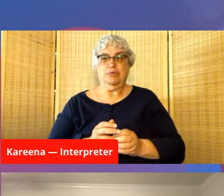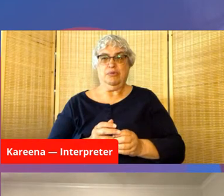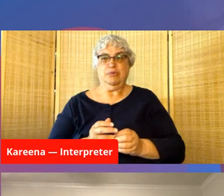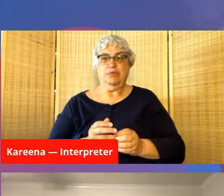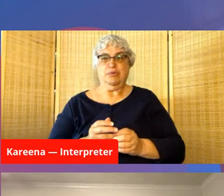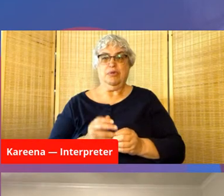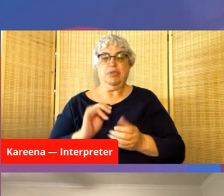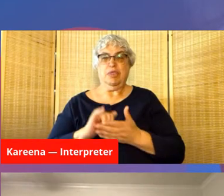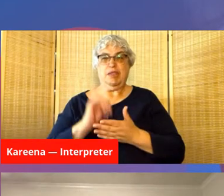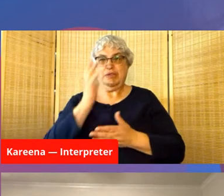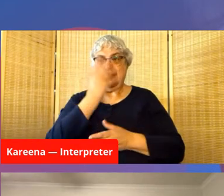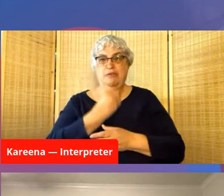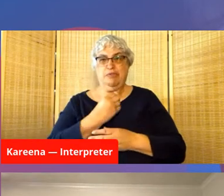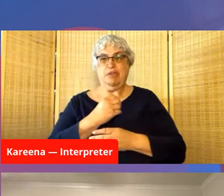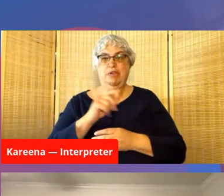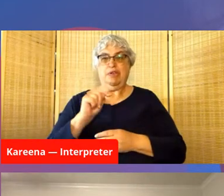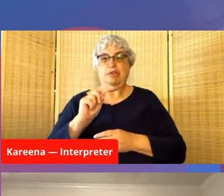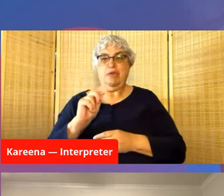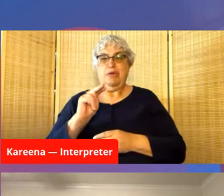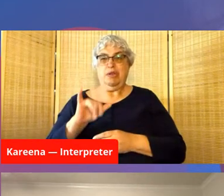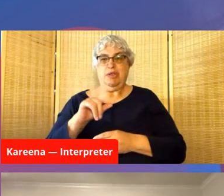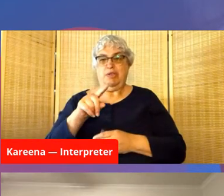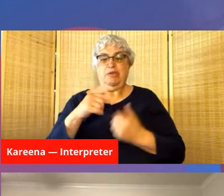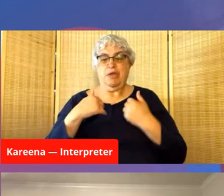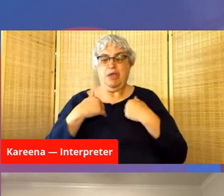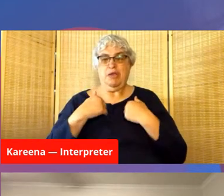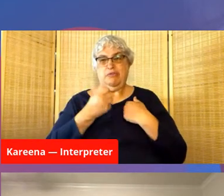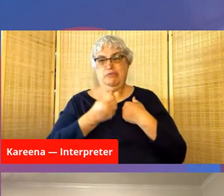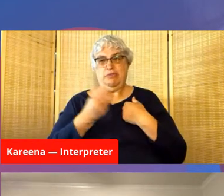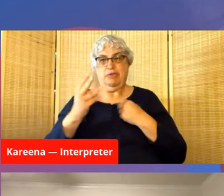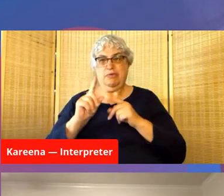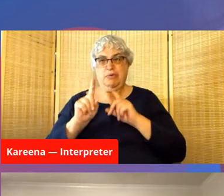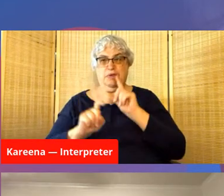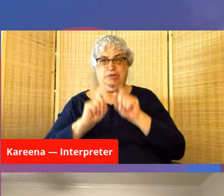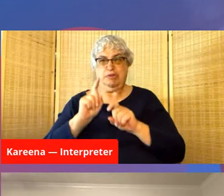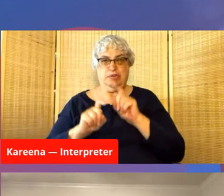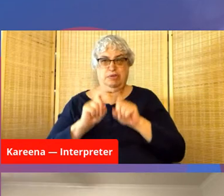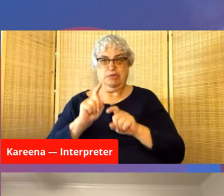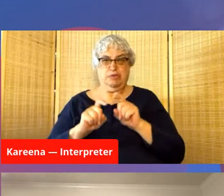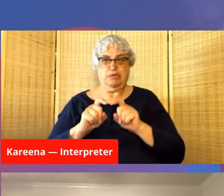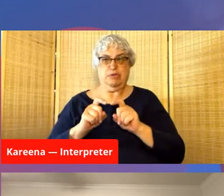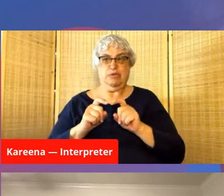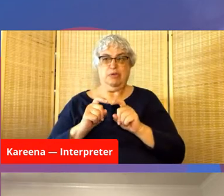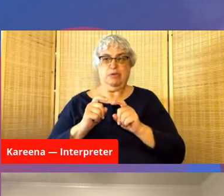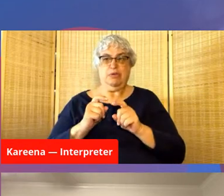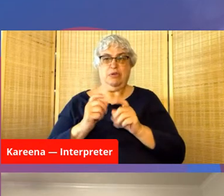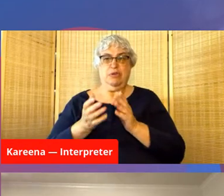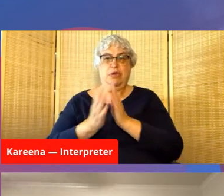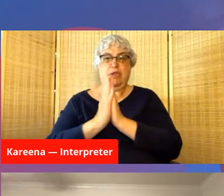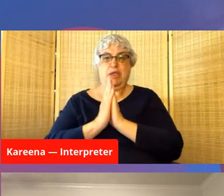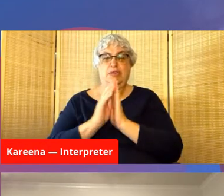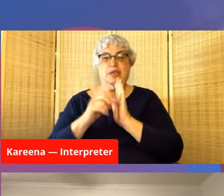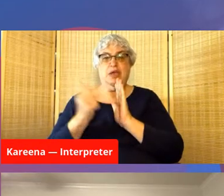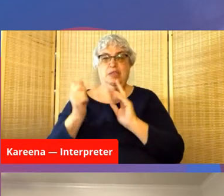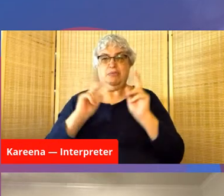That's lovely. And Tony, I know you have some questions that you'd like to engage with the rest of the